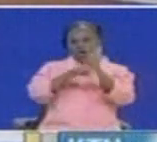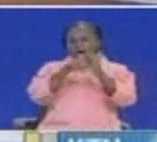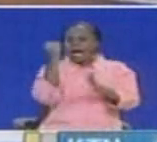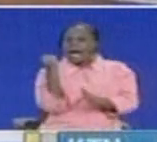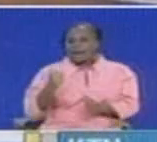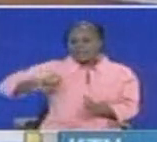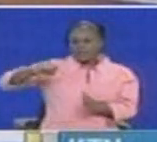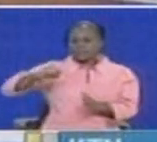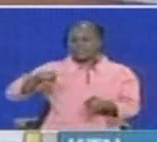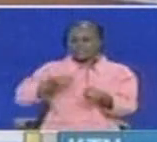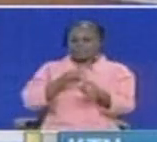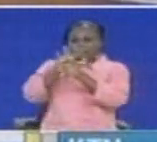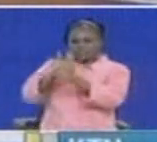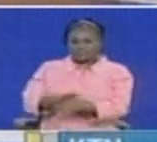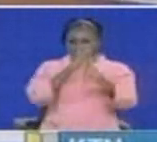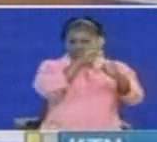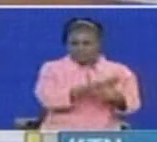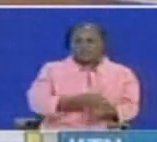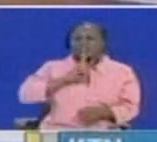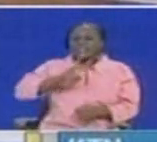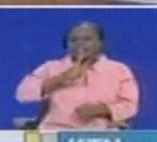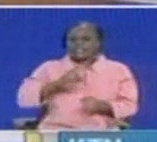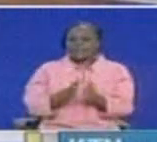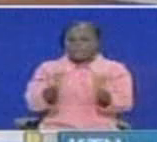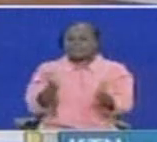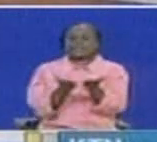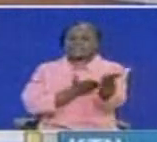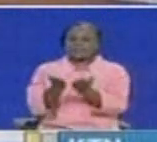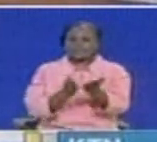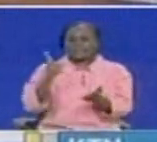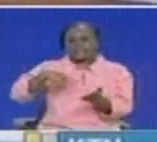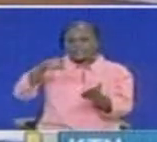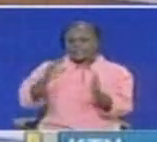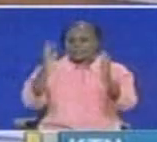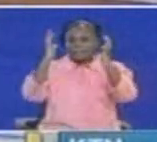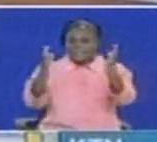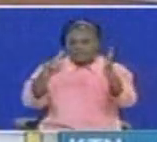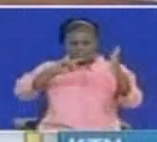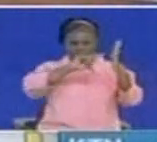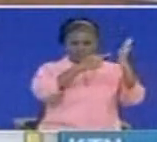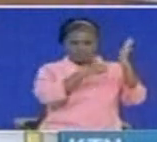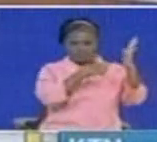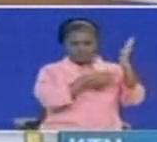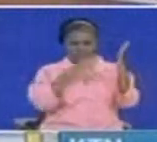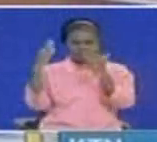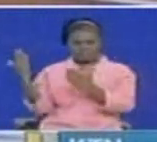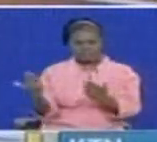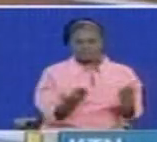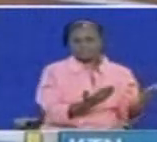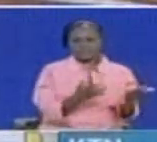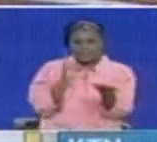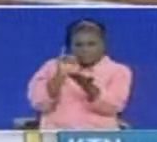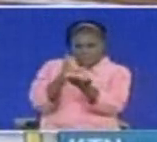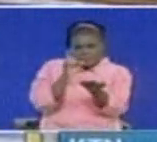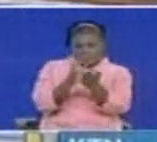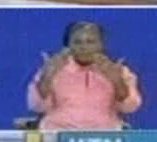abusing, intimidating and threatening public servants. That's right. Of course, one of the big issues that's being brought up is that she actually sacked